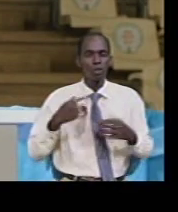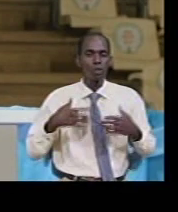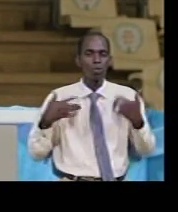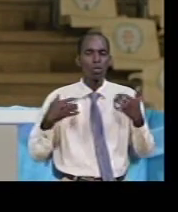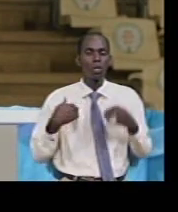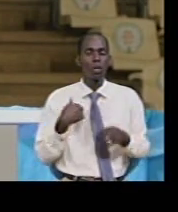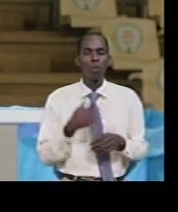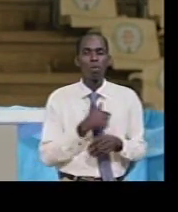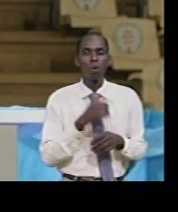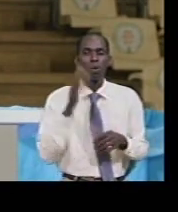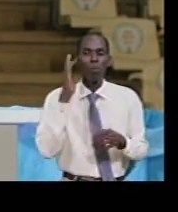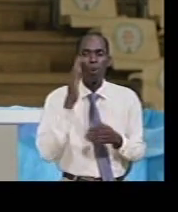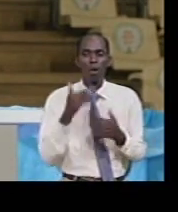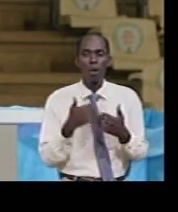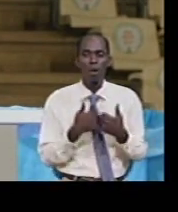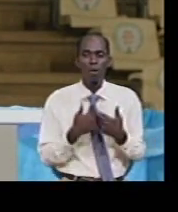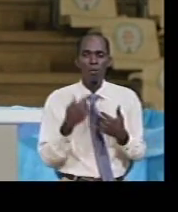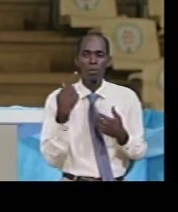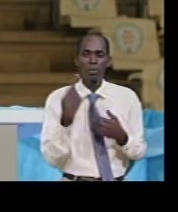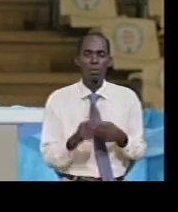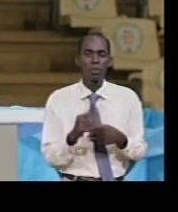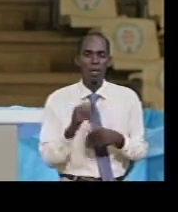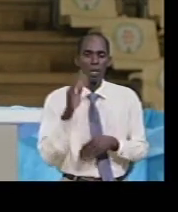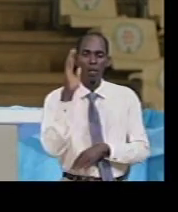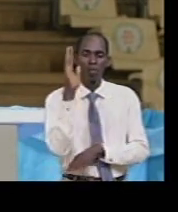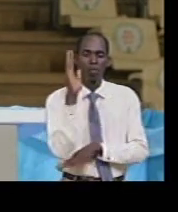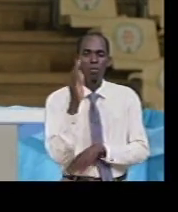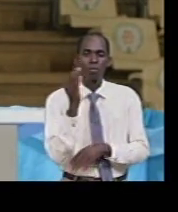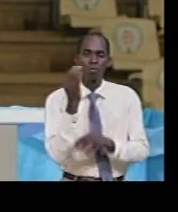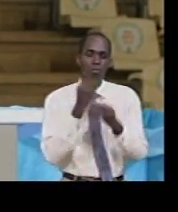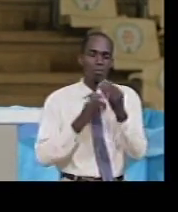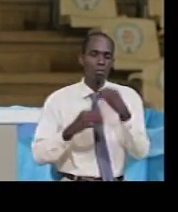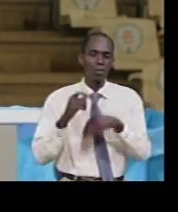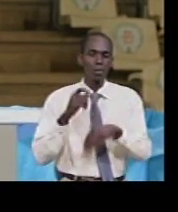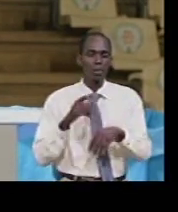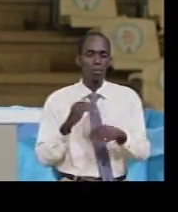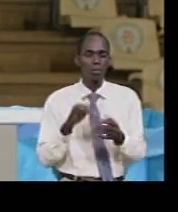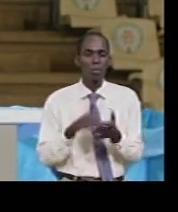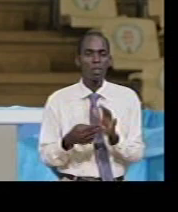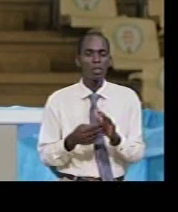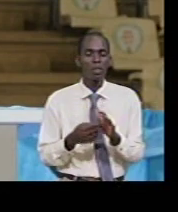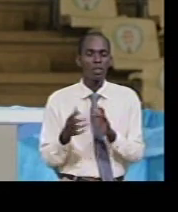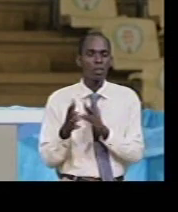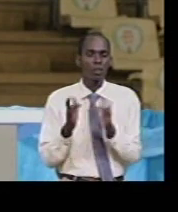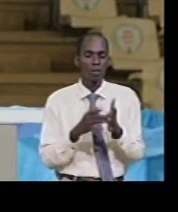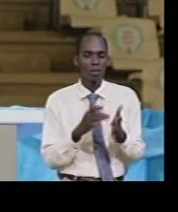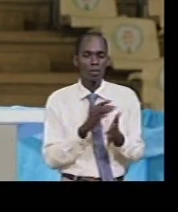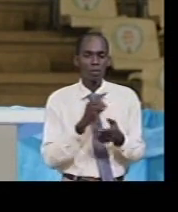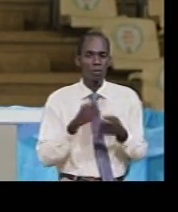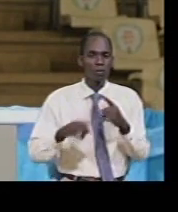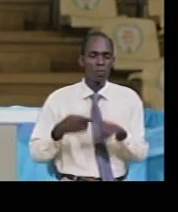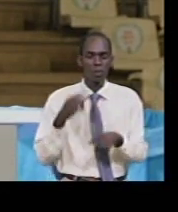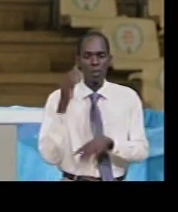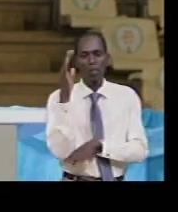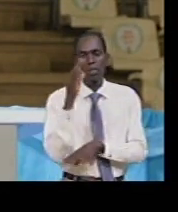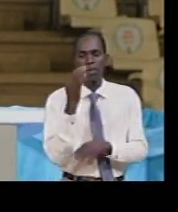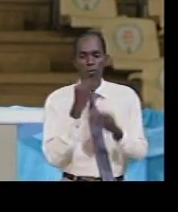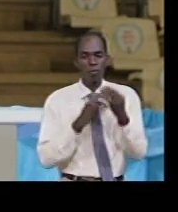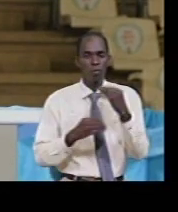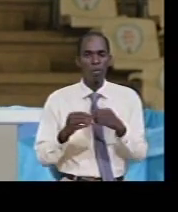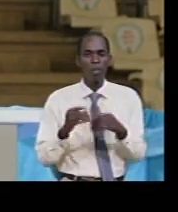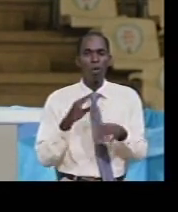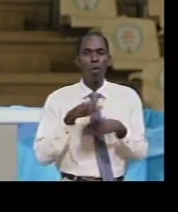who have just given their life to Christ by 2 p.m., between 2 and 3. Then the program runs on in the